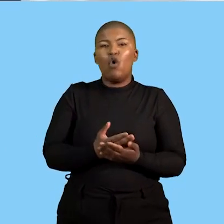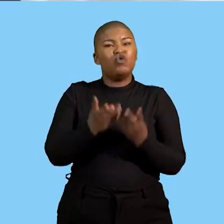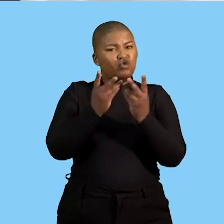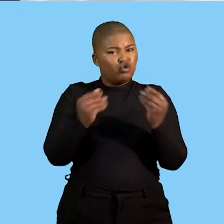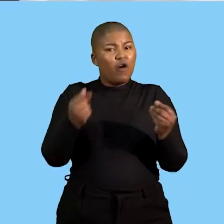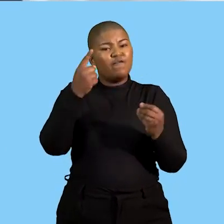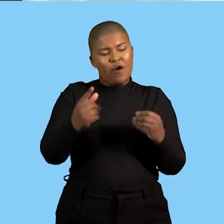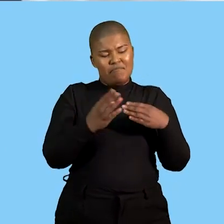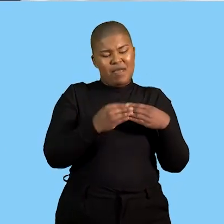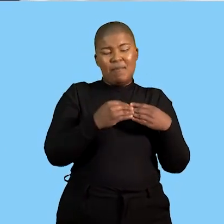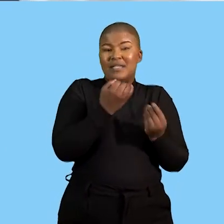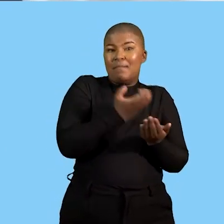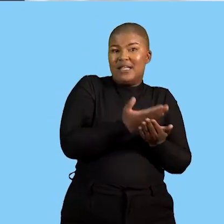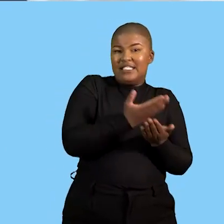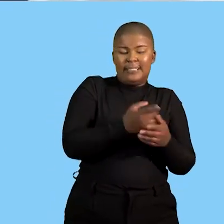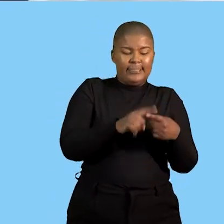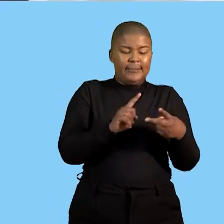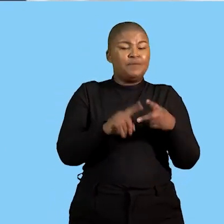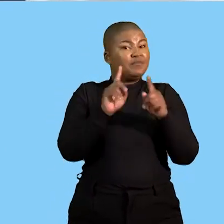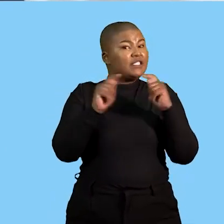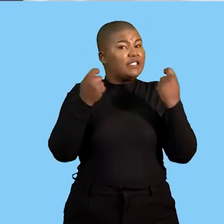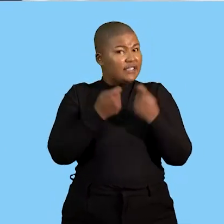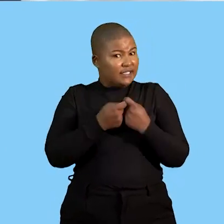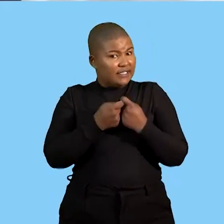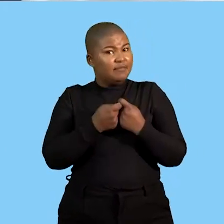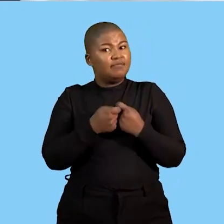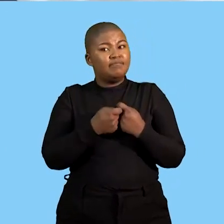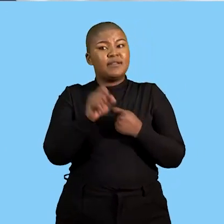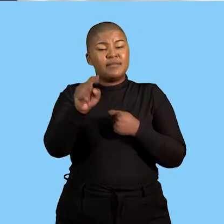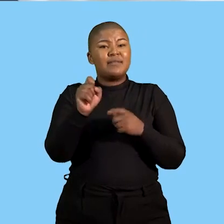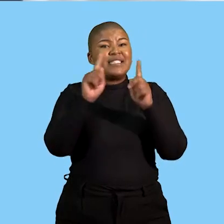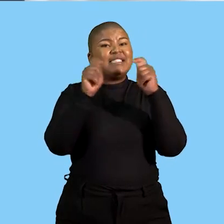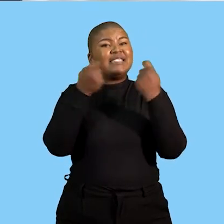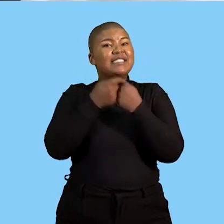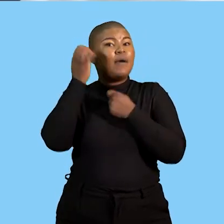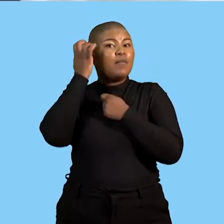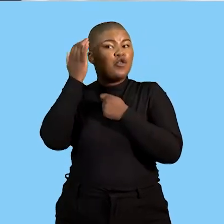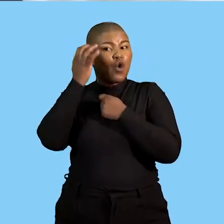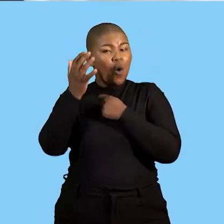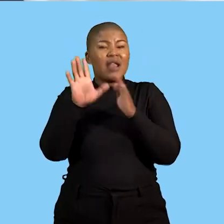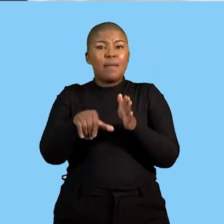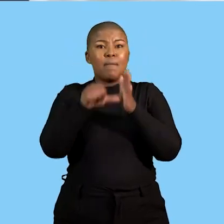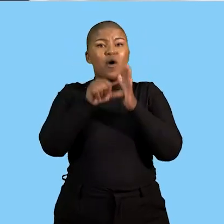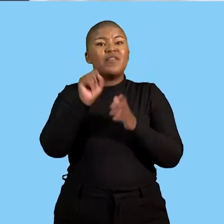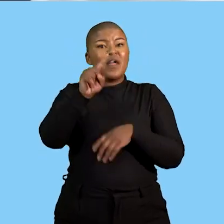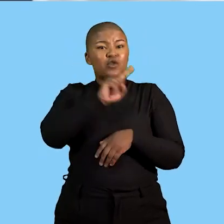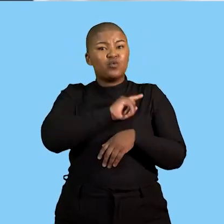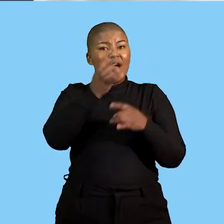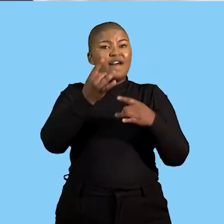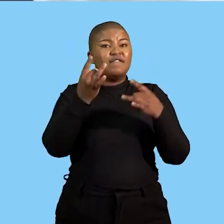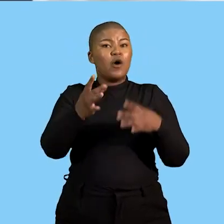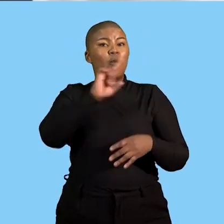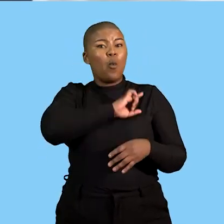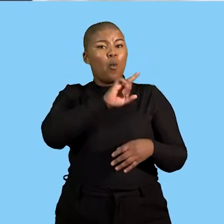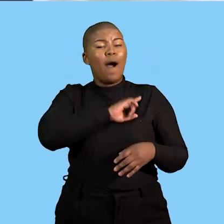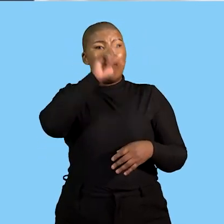members' abilities and their skills. Hence, the importance of team dynamic theories emphasize why it is important